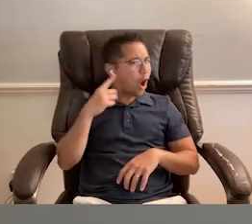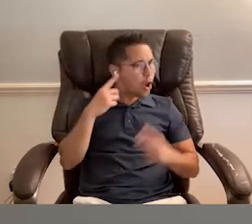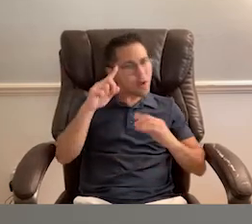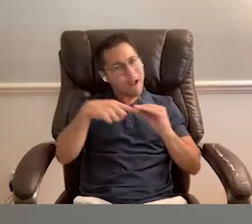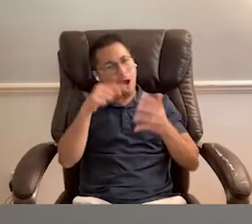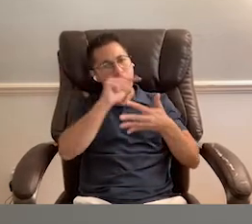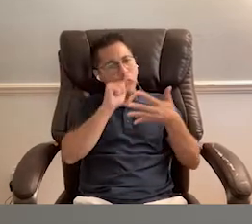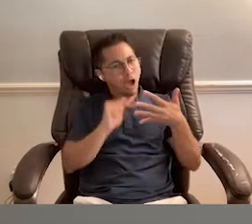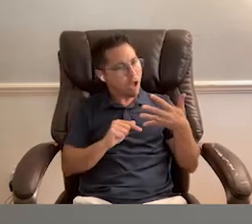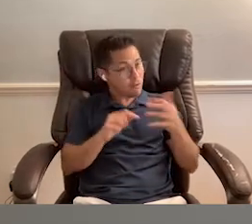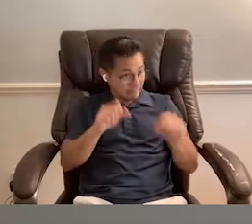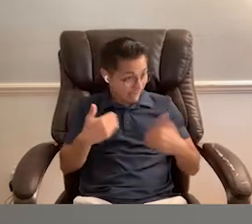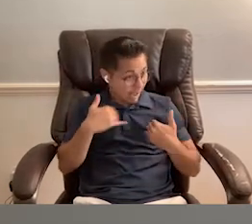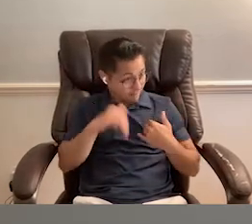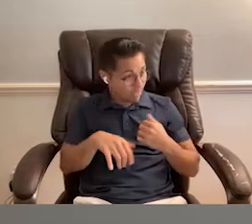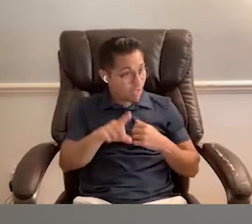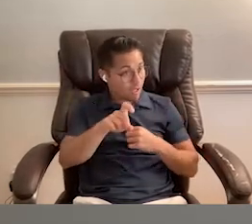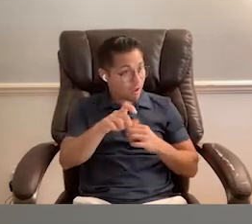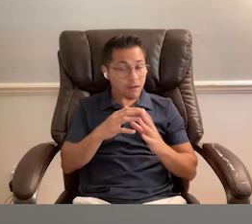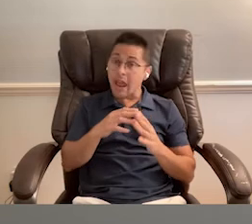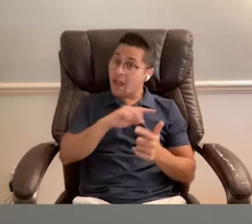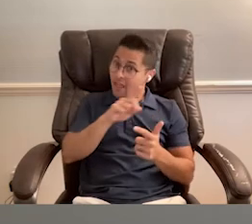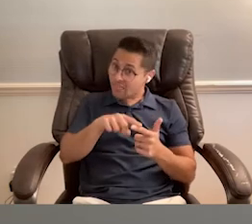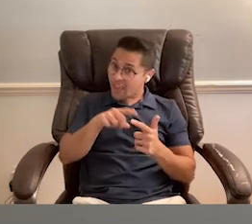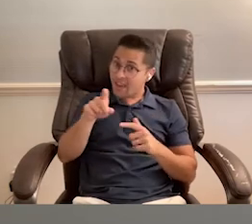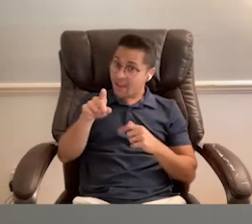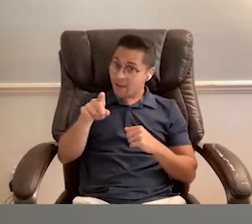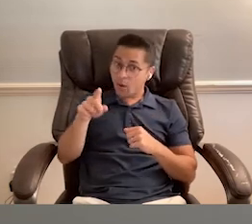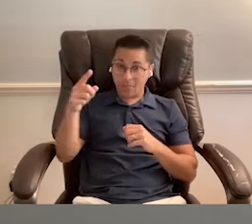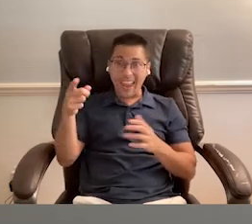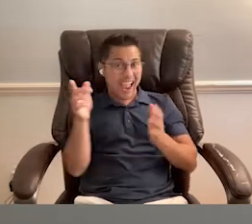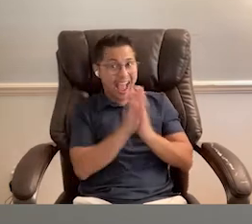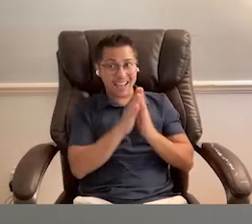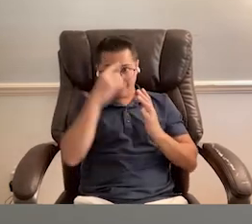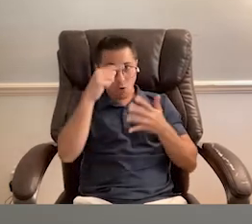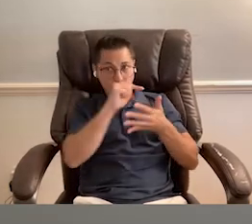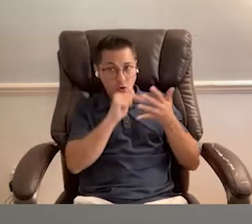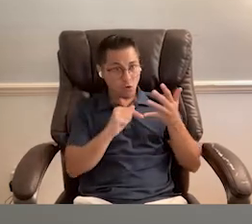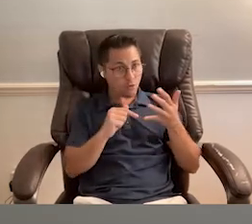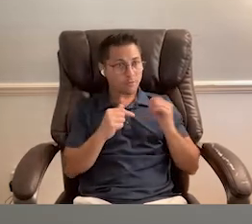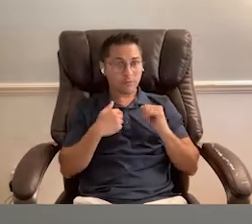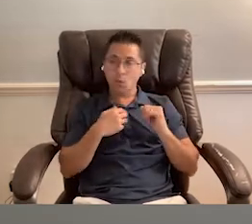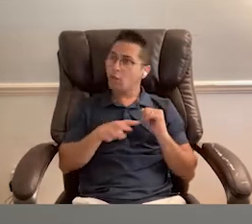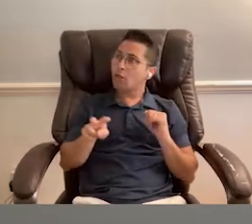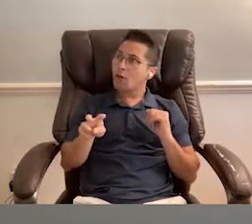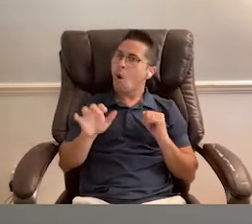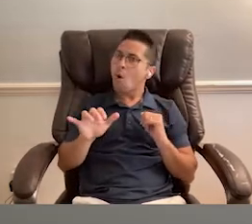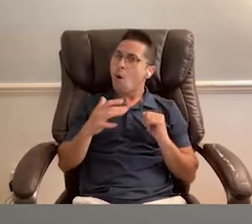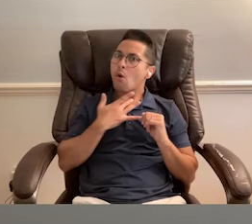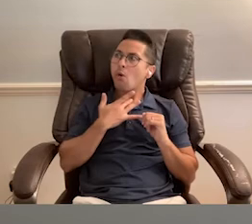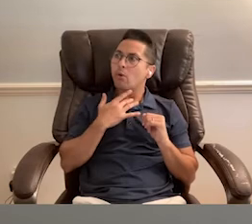heard about this and this and this, can I have that? And when they go and ask for those things, they look at them like, oh,